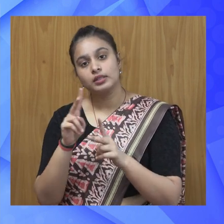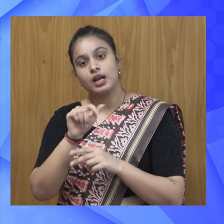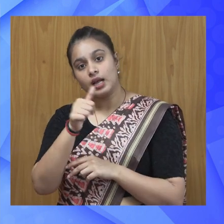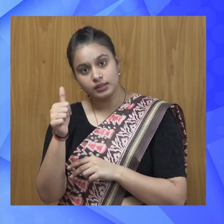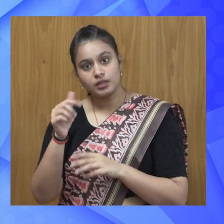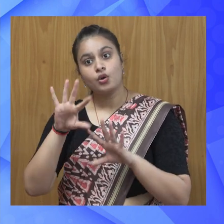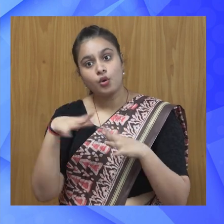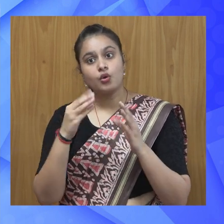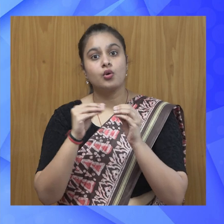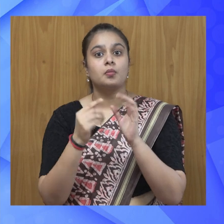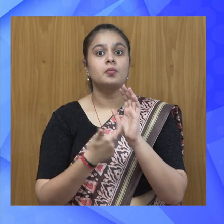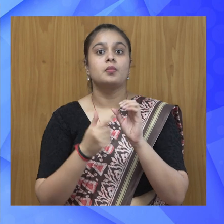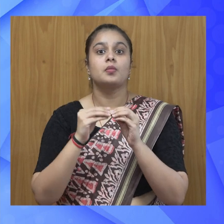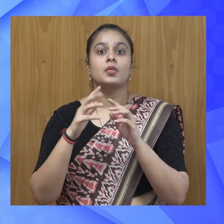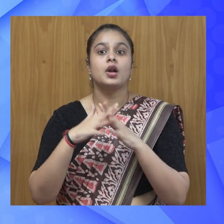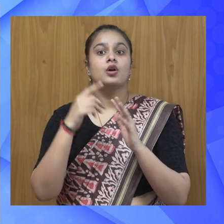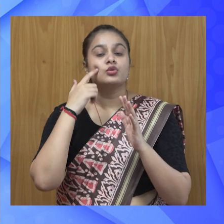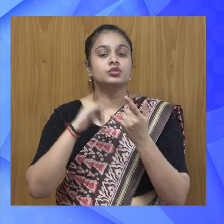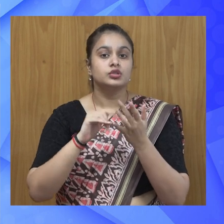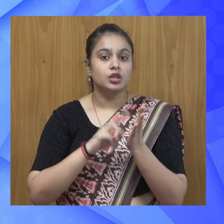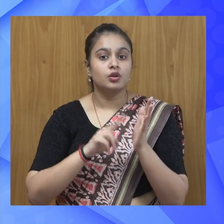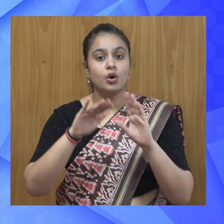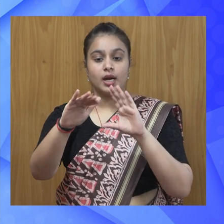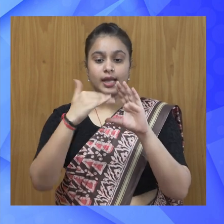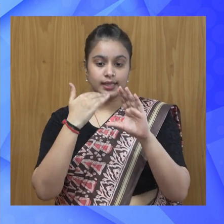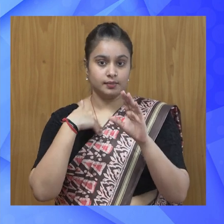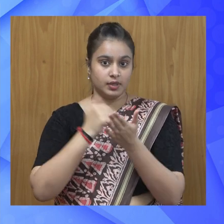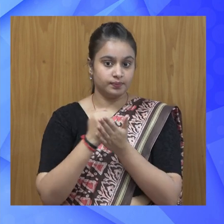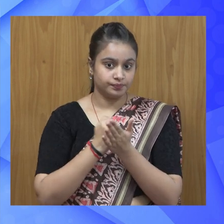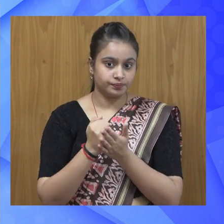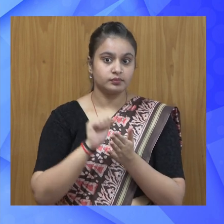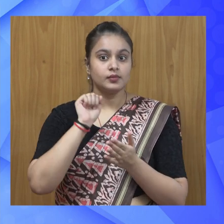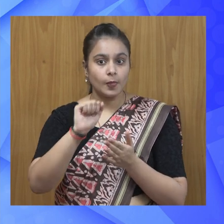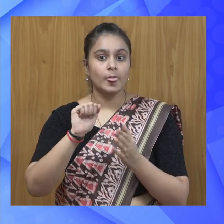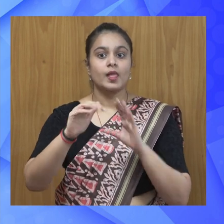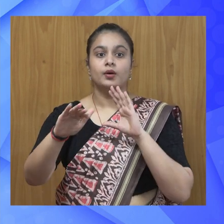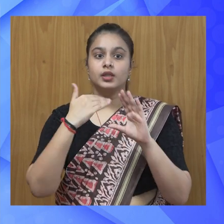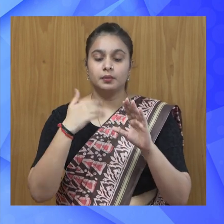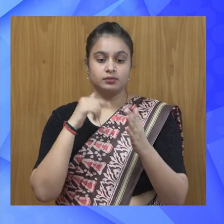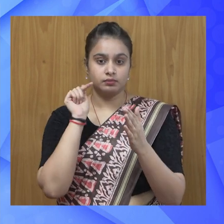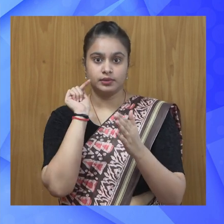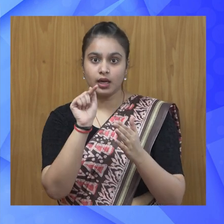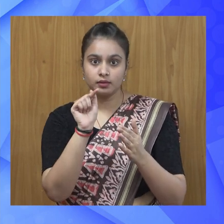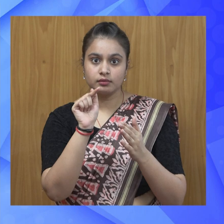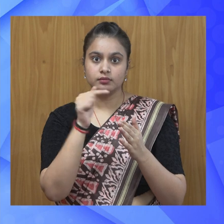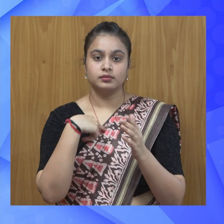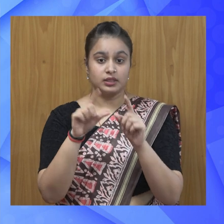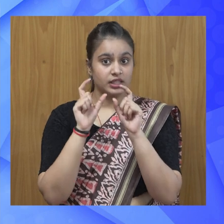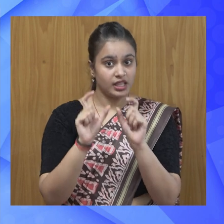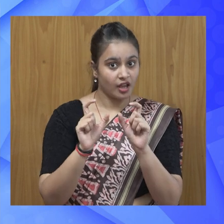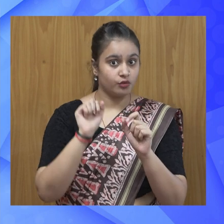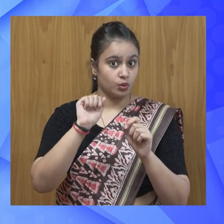save browsing and email practices. It is not that whatever is coming on your email, you click it. Be careful from the